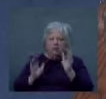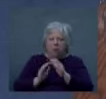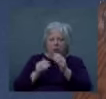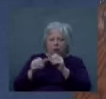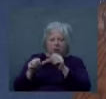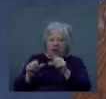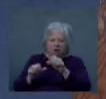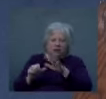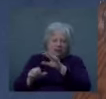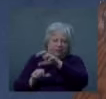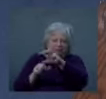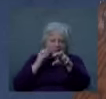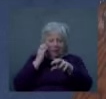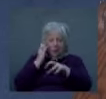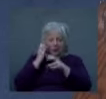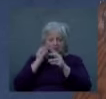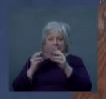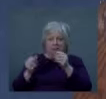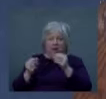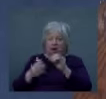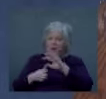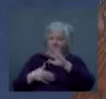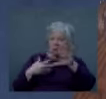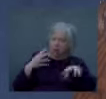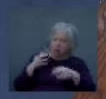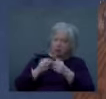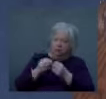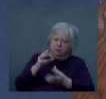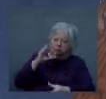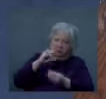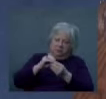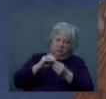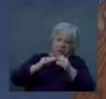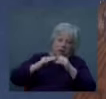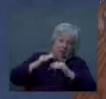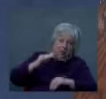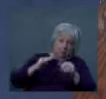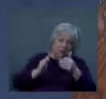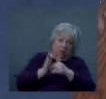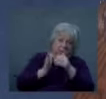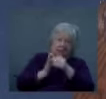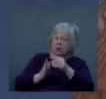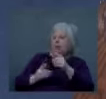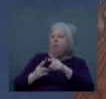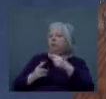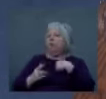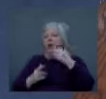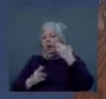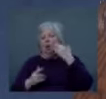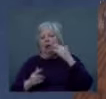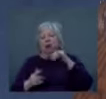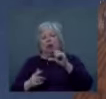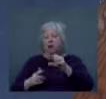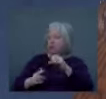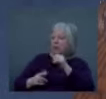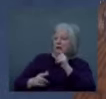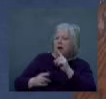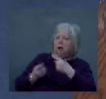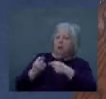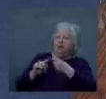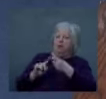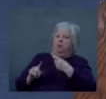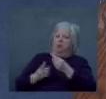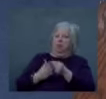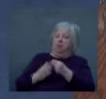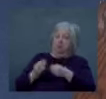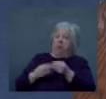all this is still under the $10 million? To my knowledge, yes. Okay. So it's not coming out of the